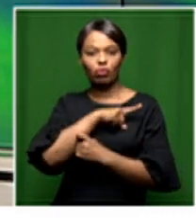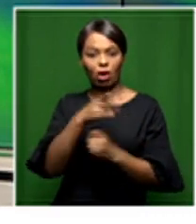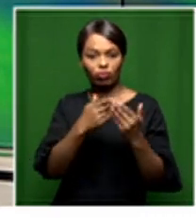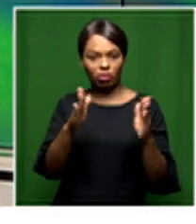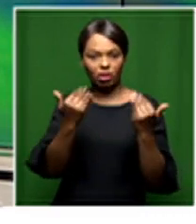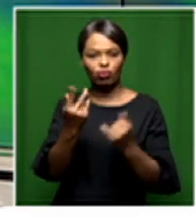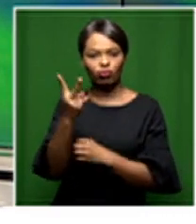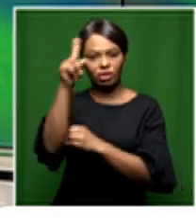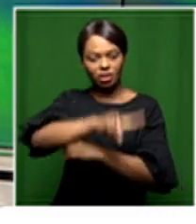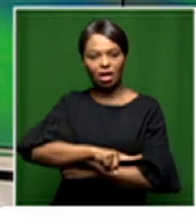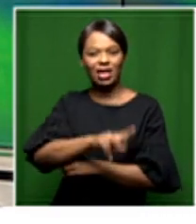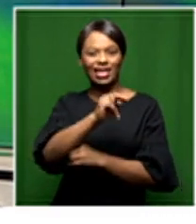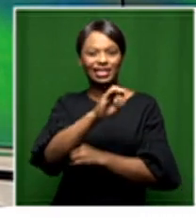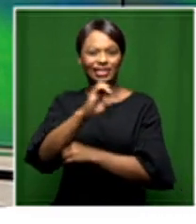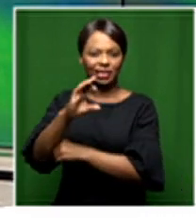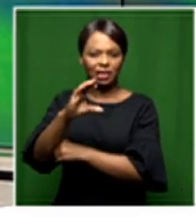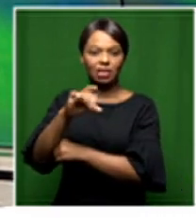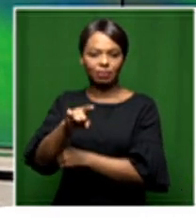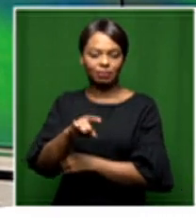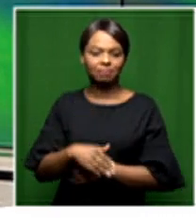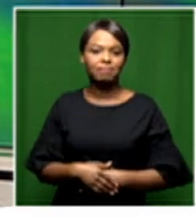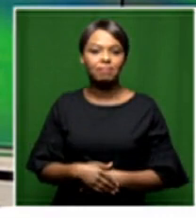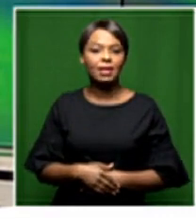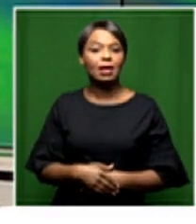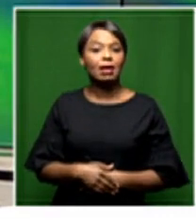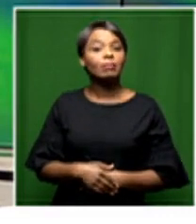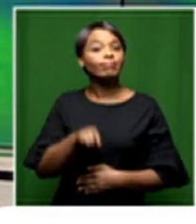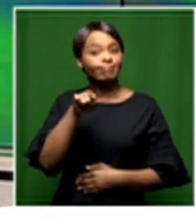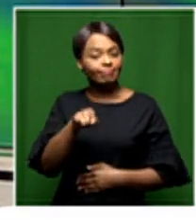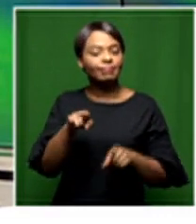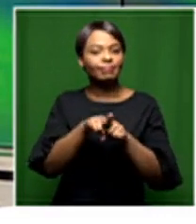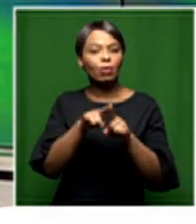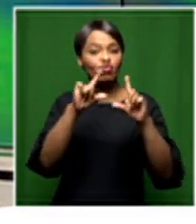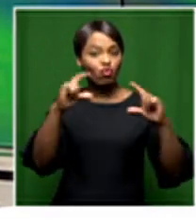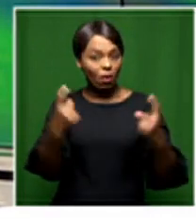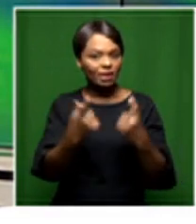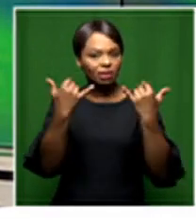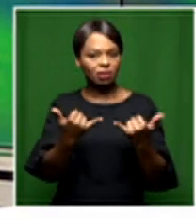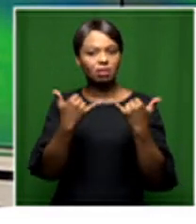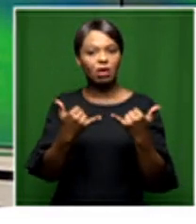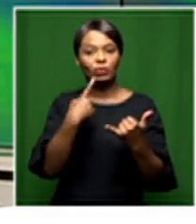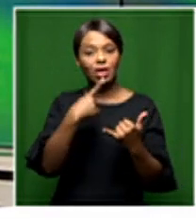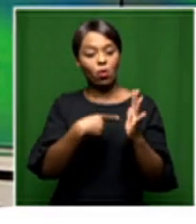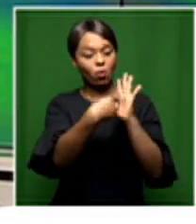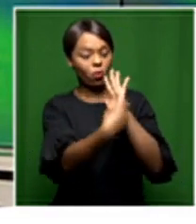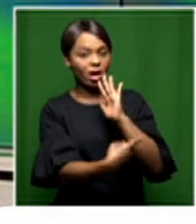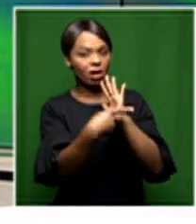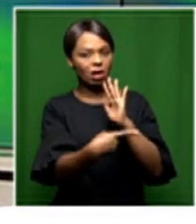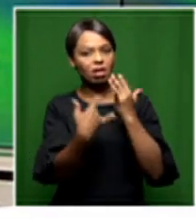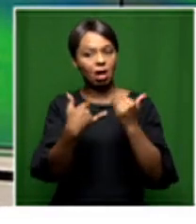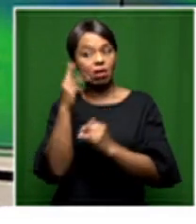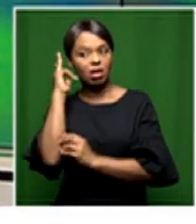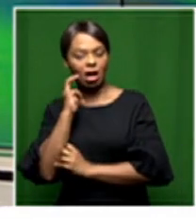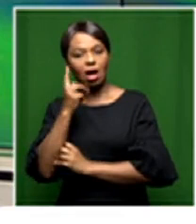opening of the two-day National Executive Committee. Meanwhile, the commission has set aside this week to hear